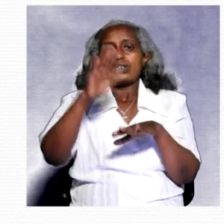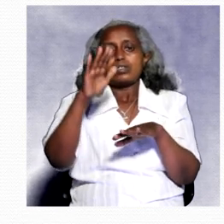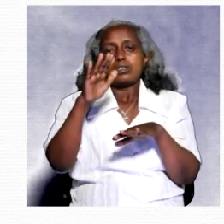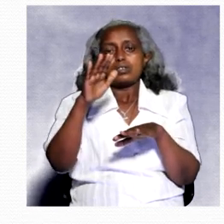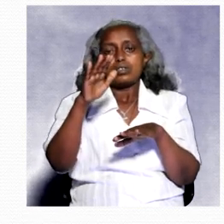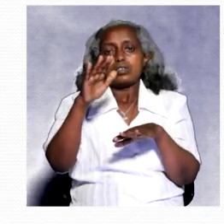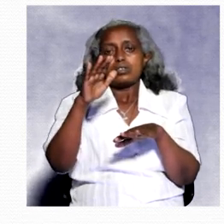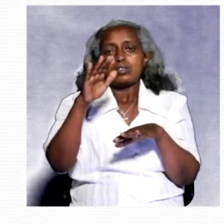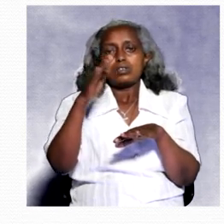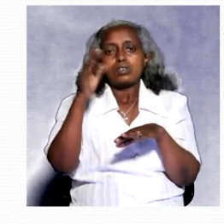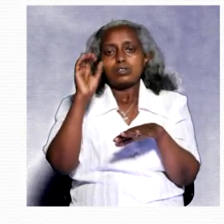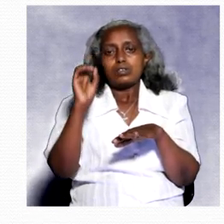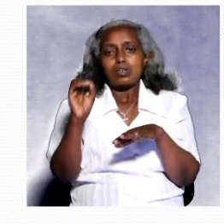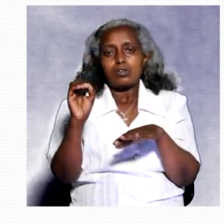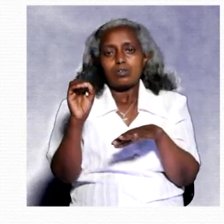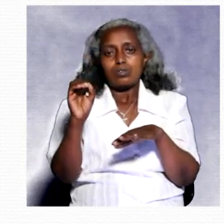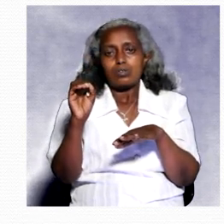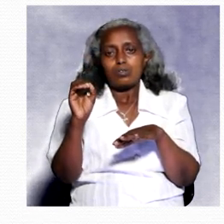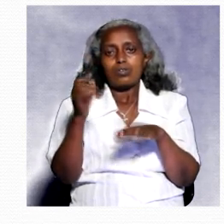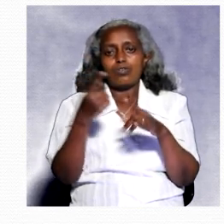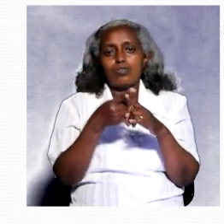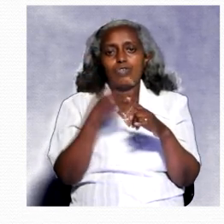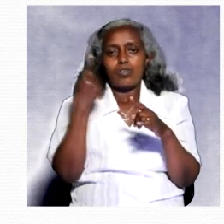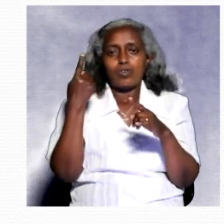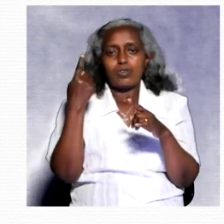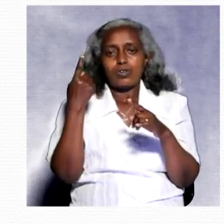than 0